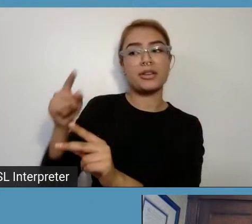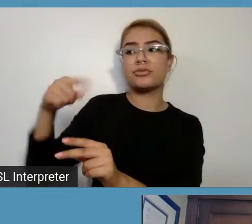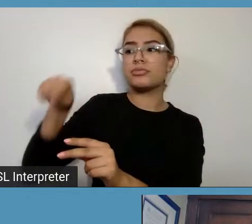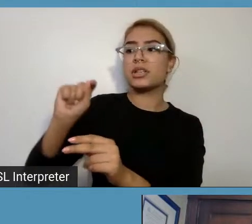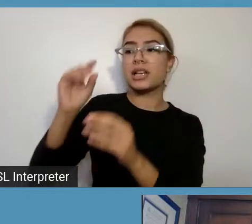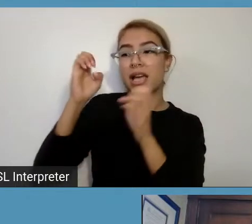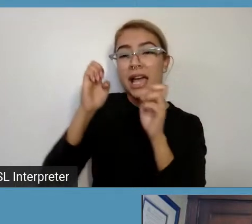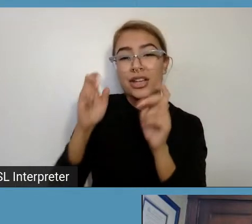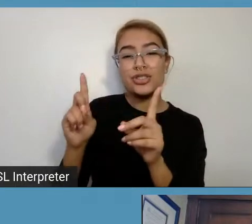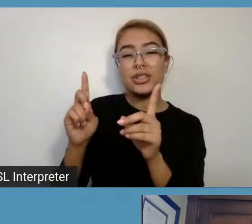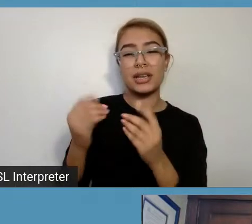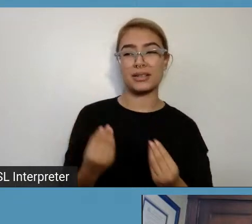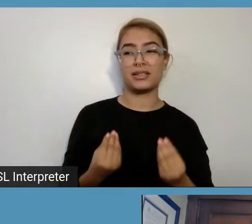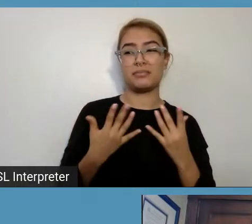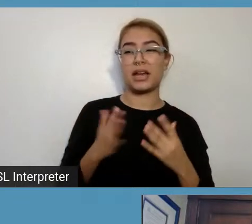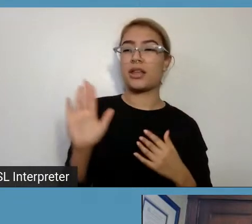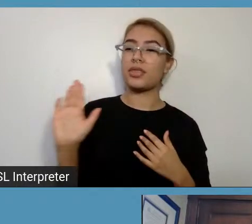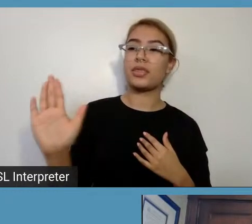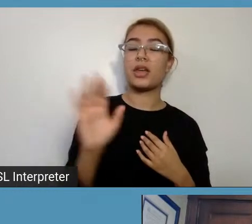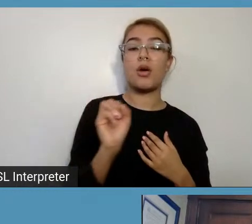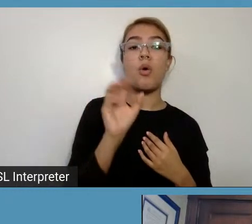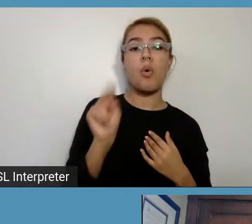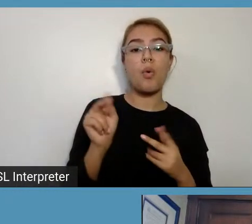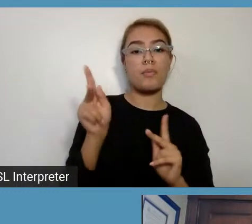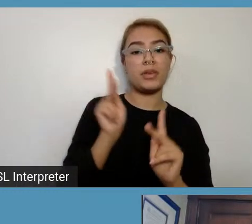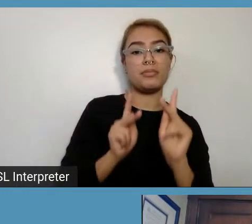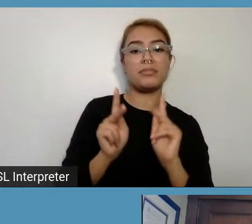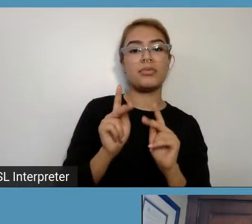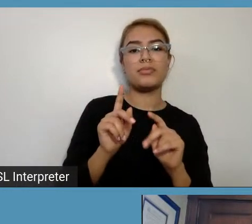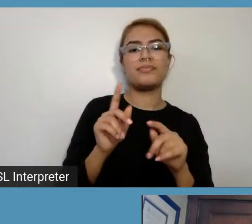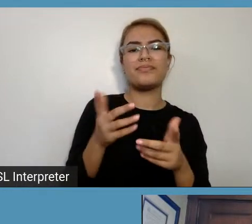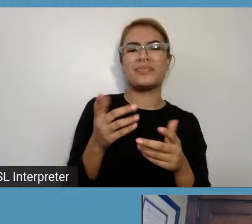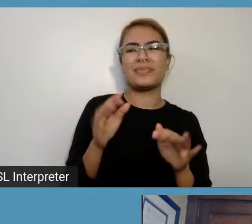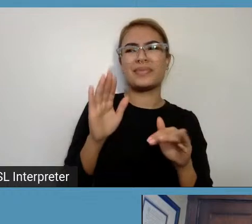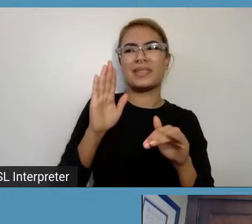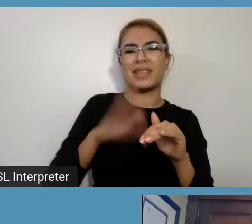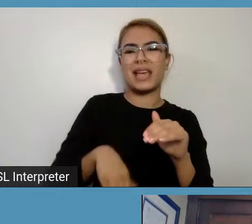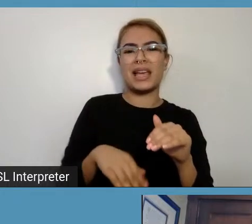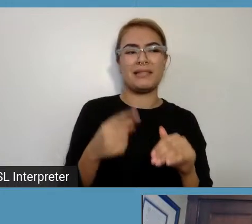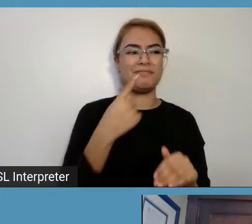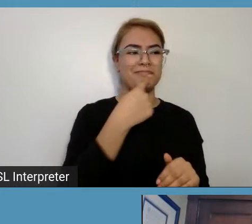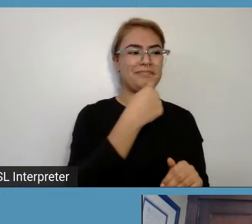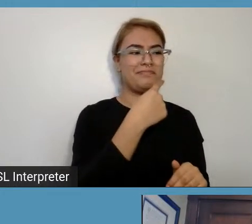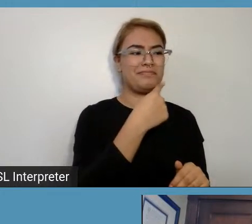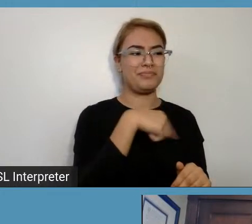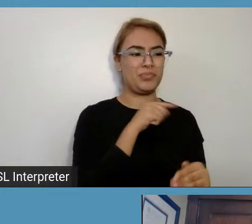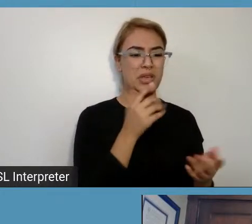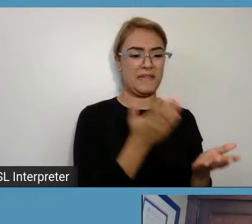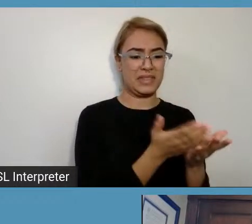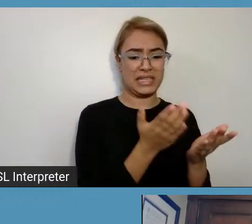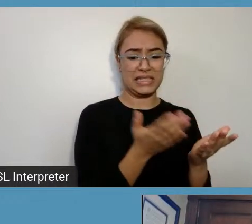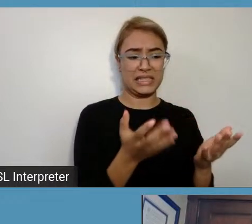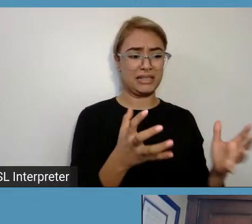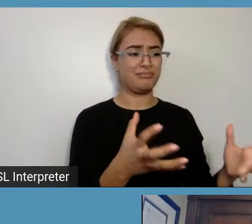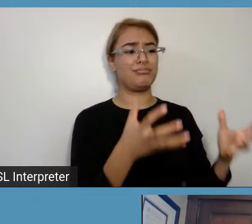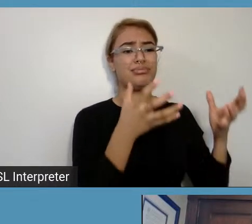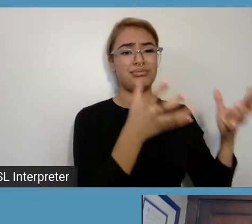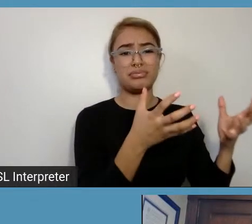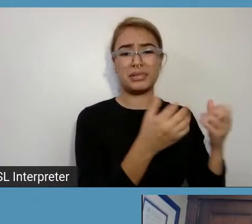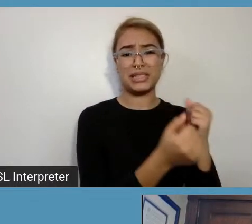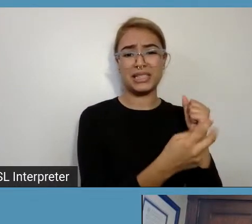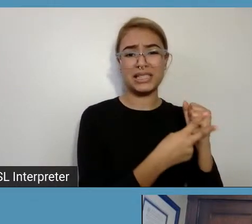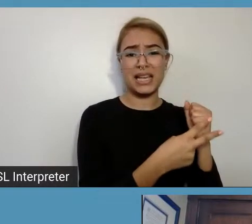and inspire their own people instead of those things, living in our basement. So a lot of those things, yes, we will